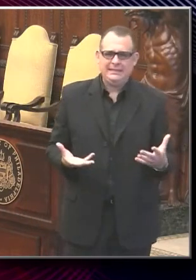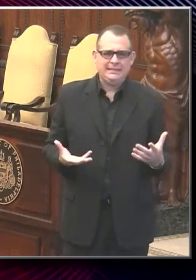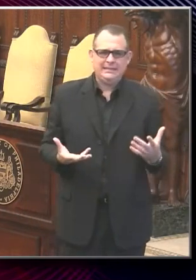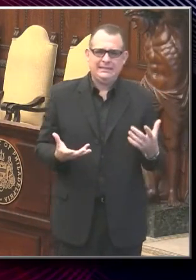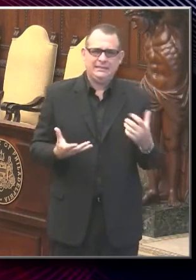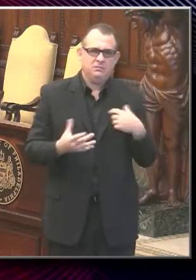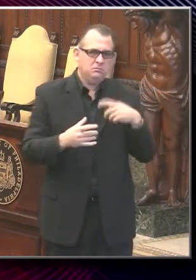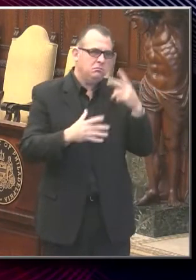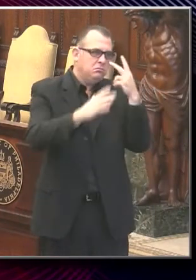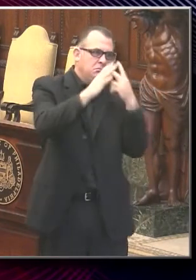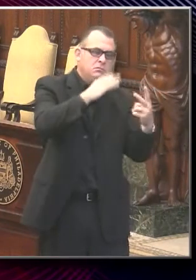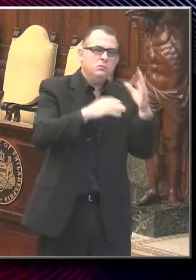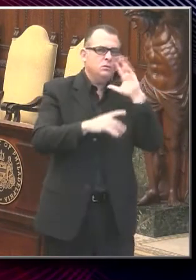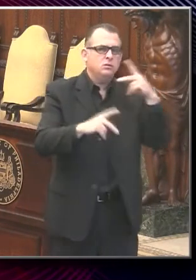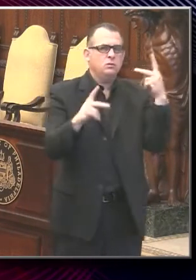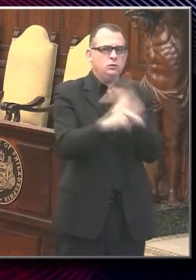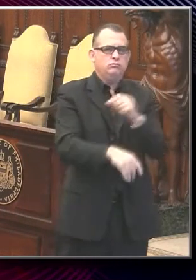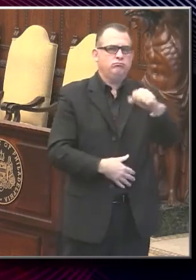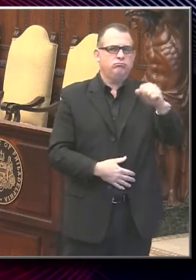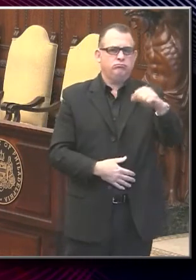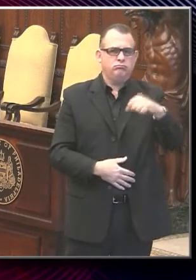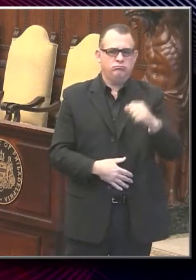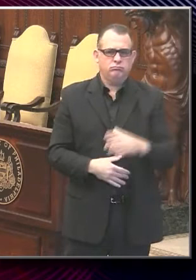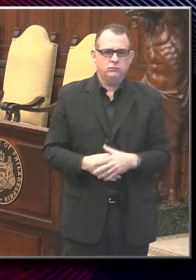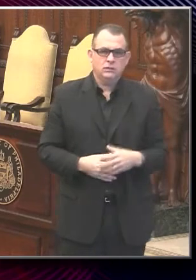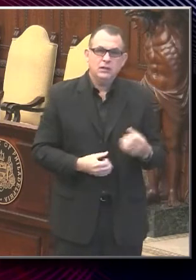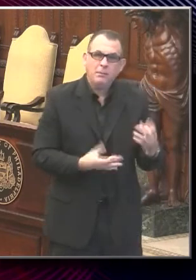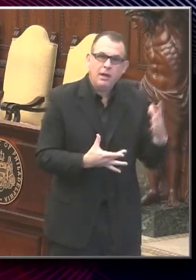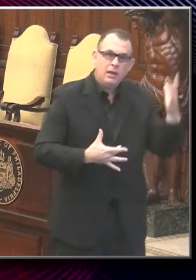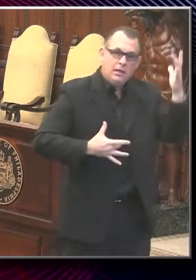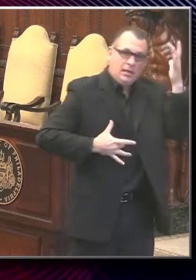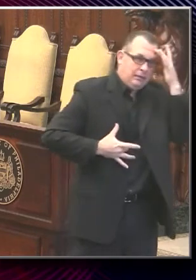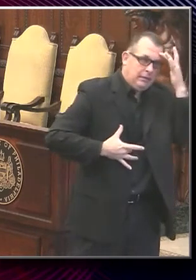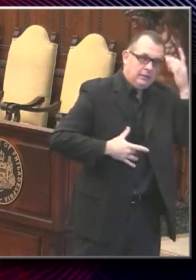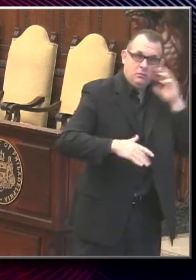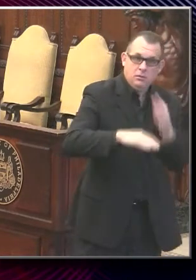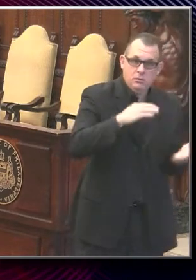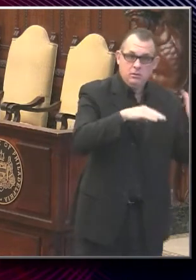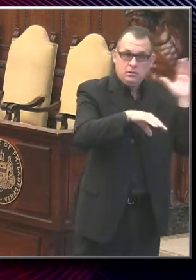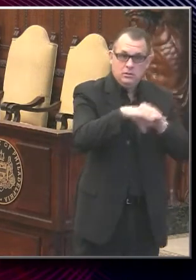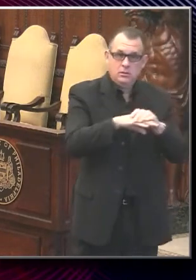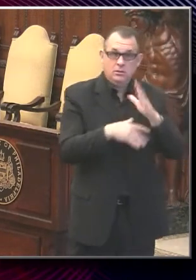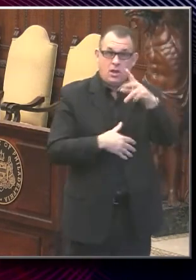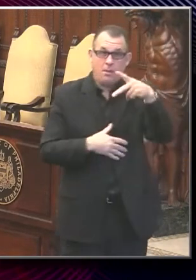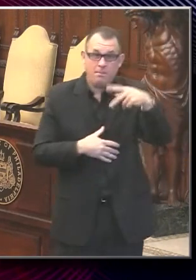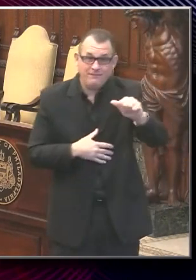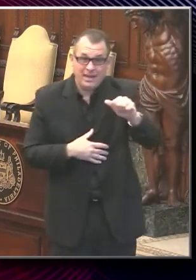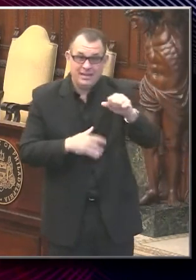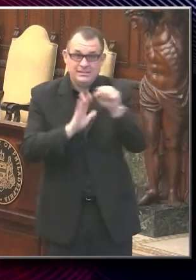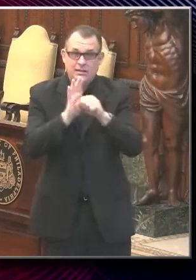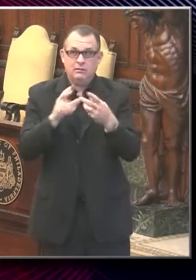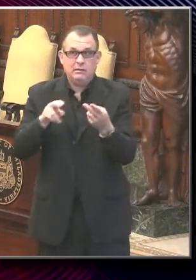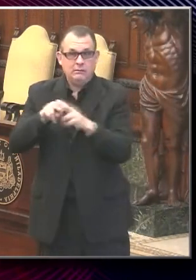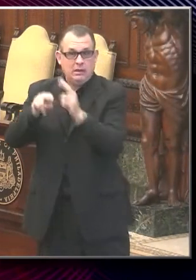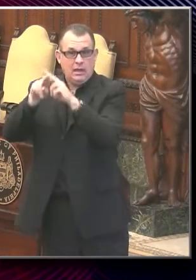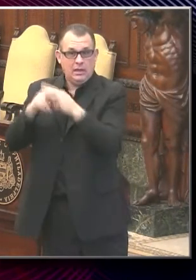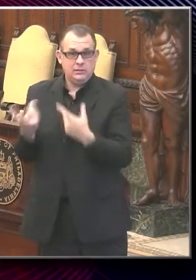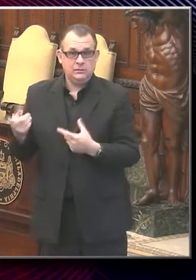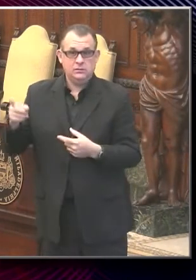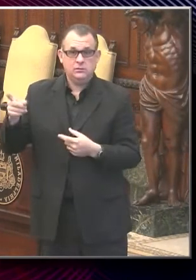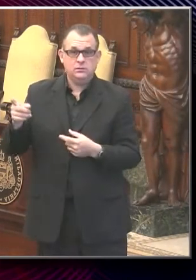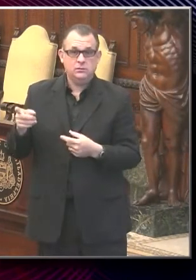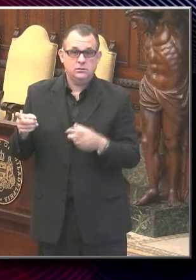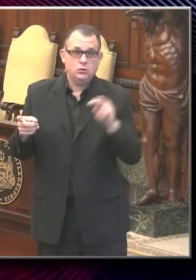Now, case counts are rising in many regions of Pennsylvania and the state of Pennsylvania as a whole, and they're rising in Delaware, and they're rising in New